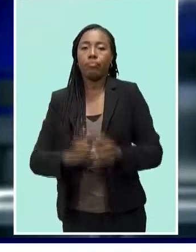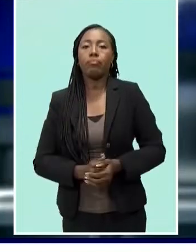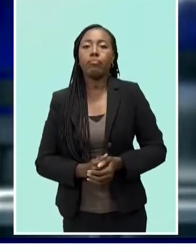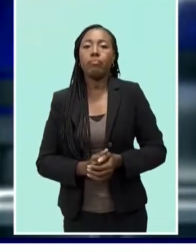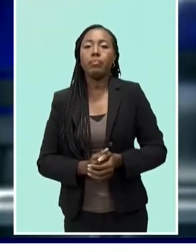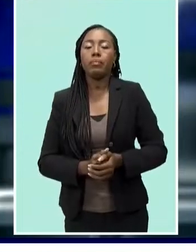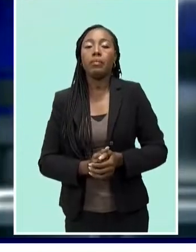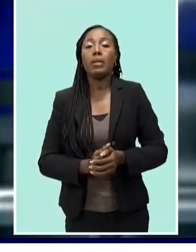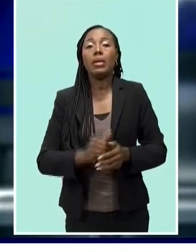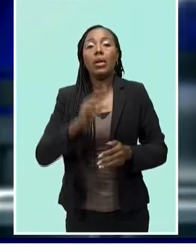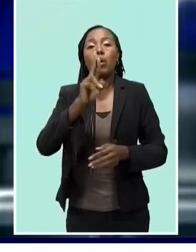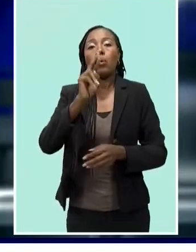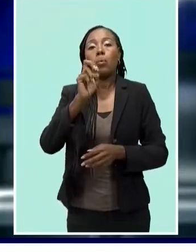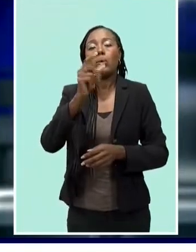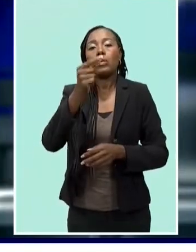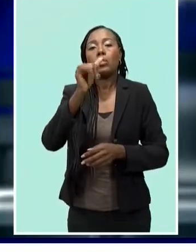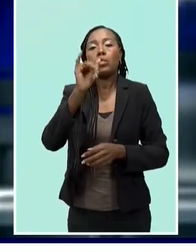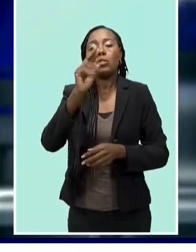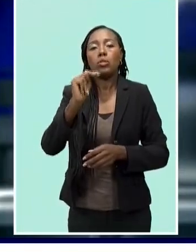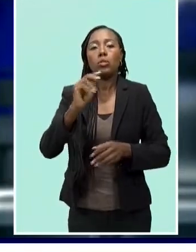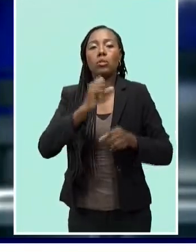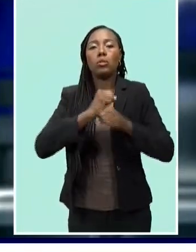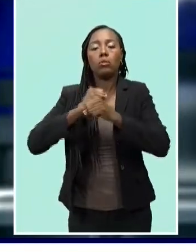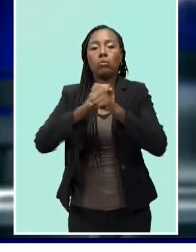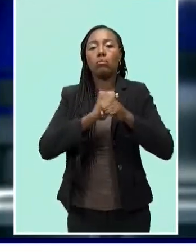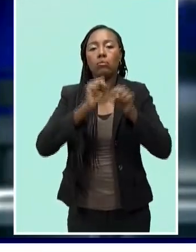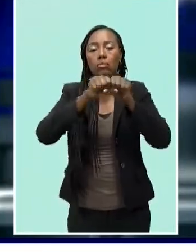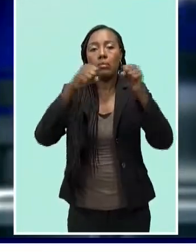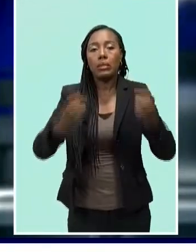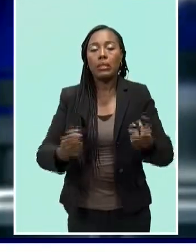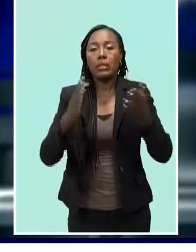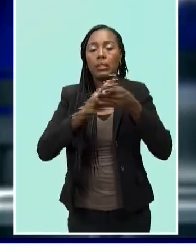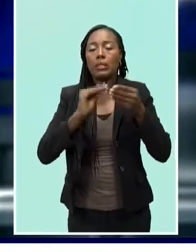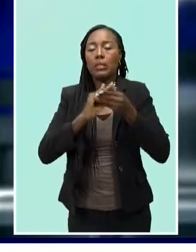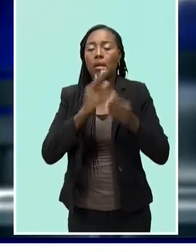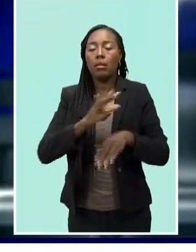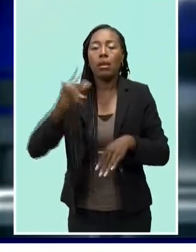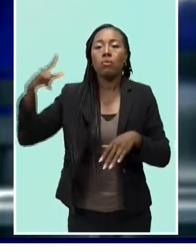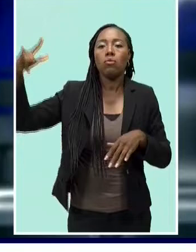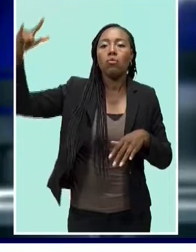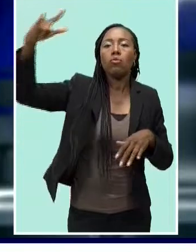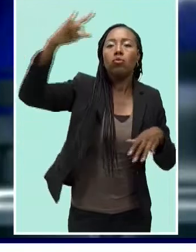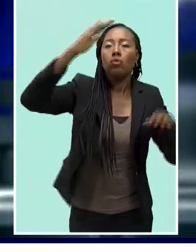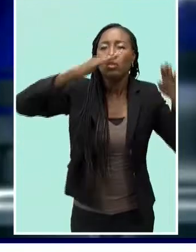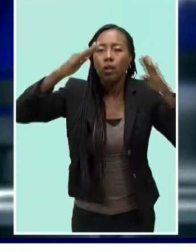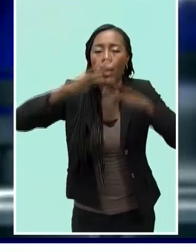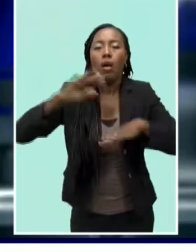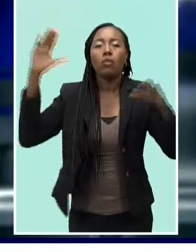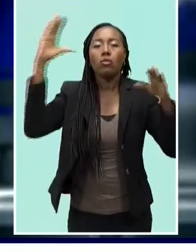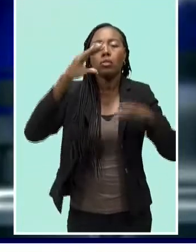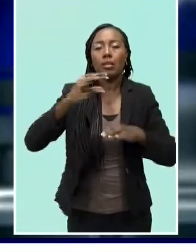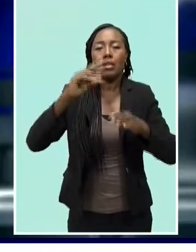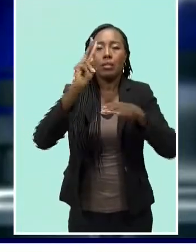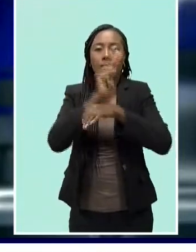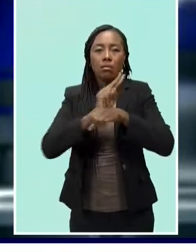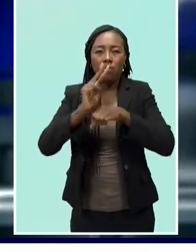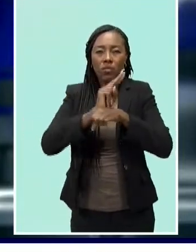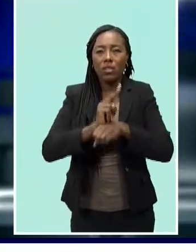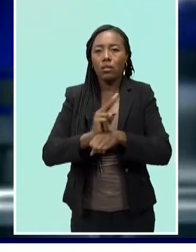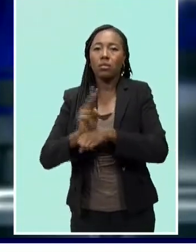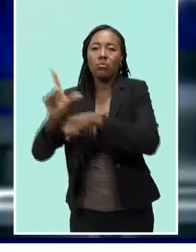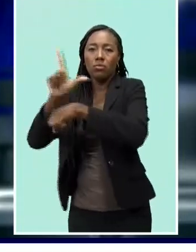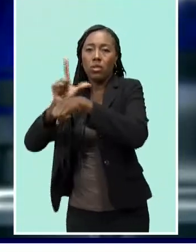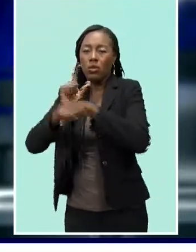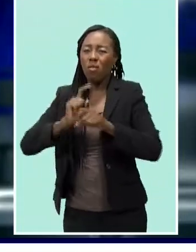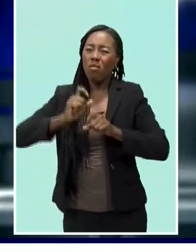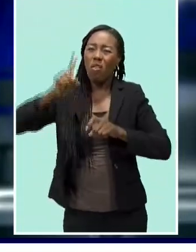of the Regional Security System Air Wing also spoke about their aerial search, spanning as far as St. Vincent and St. Lucia. Now, officials